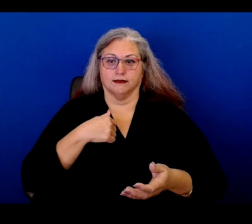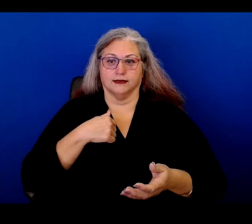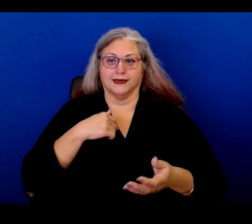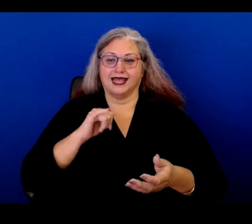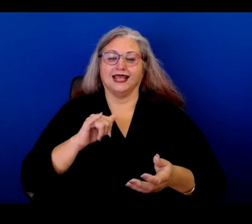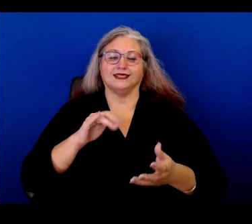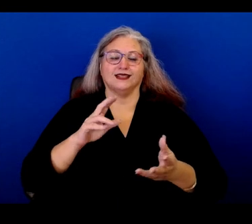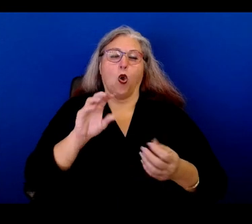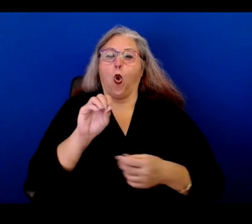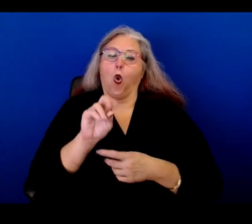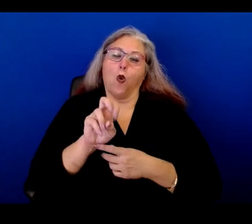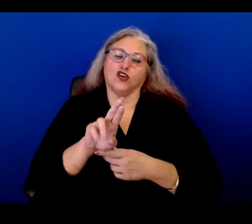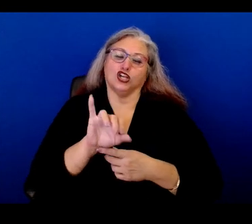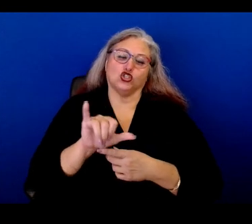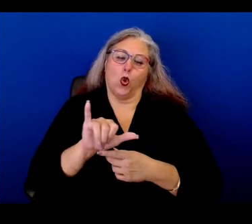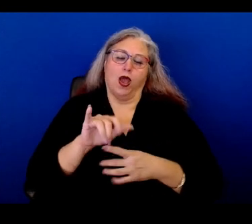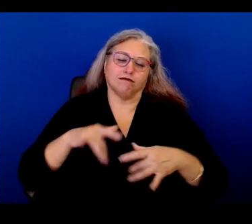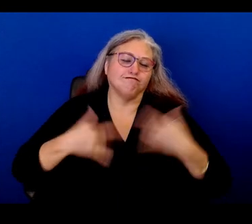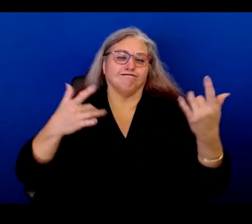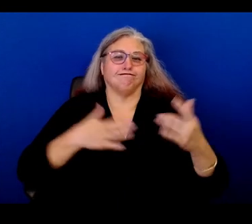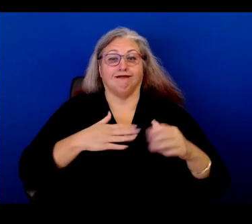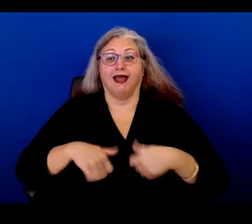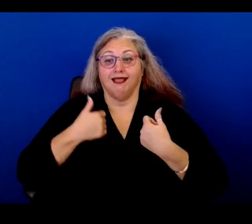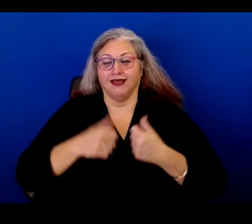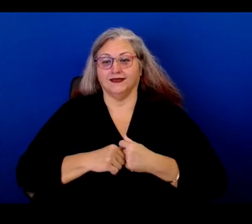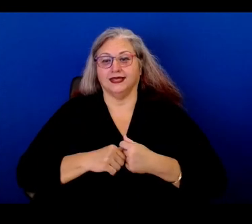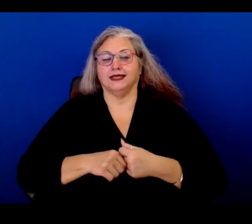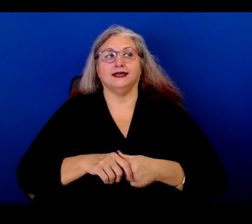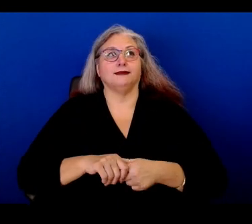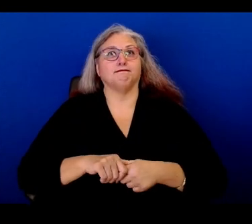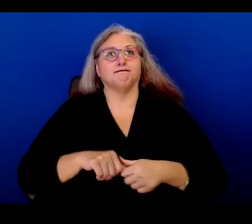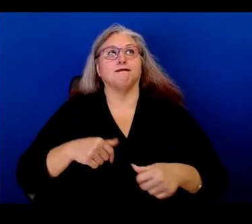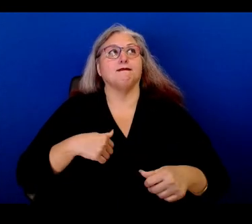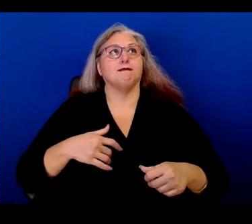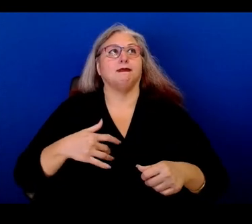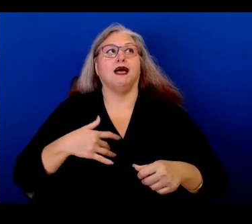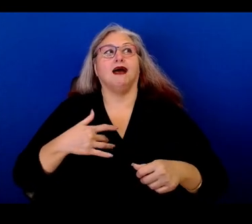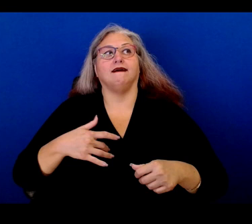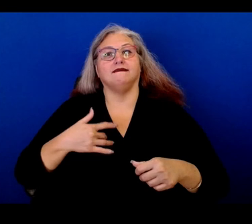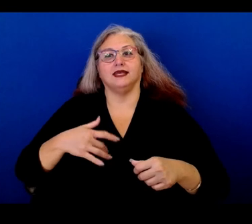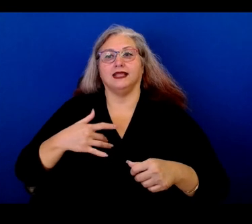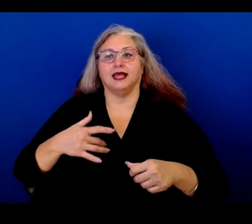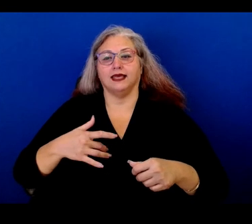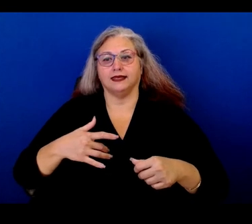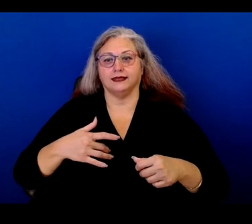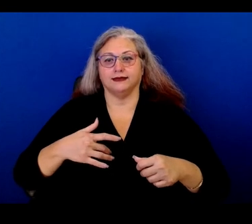an overjoy of my life. I feel like